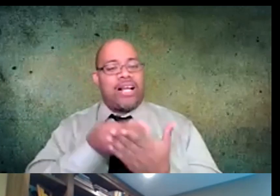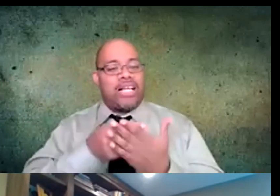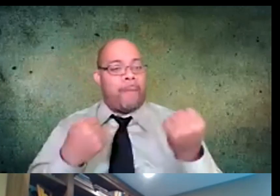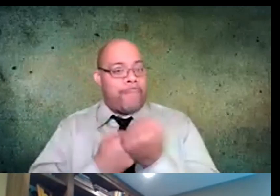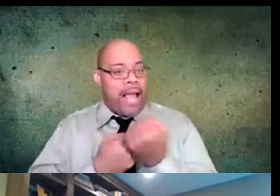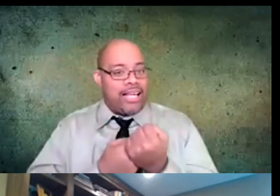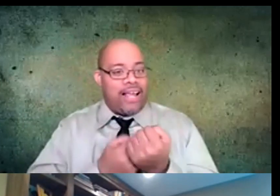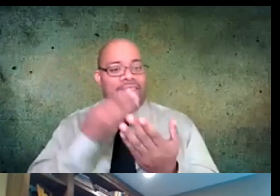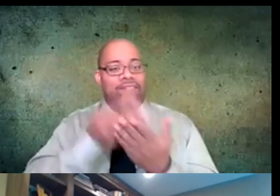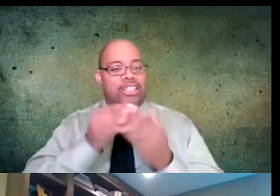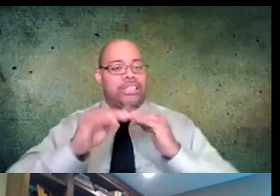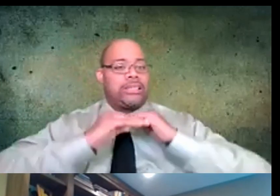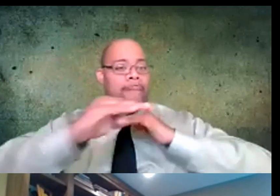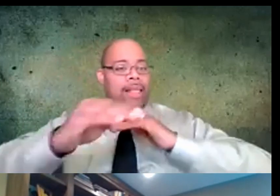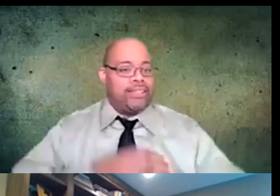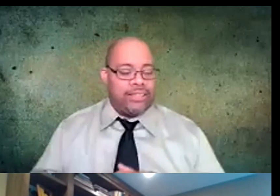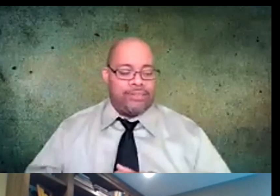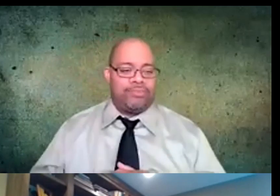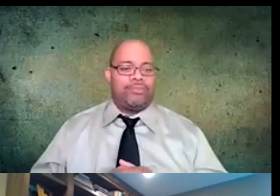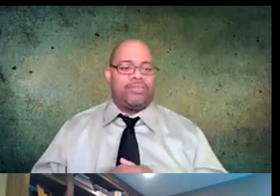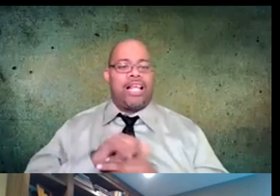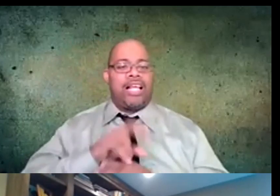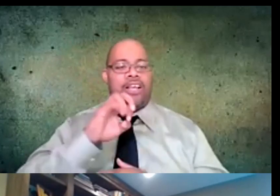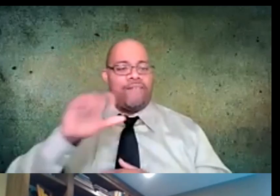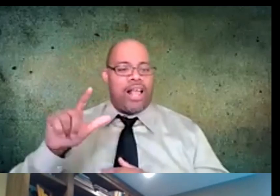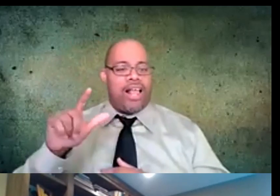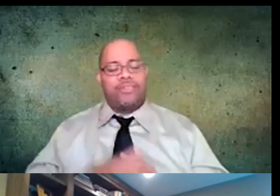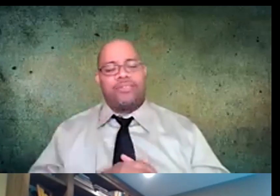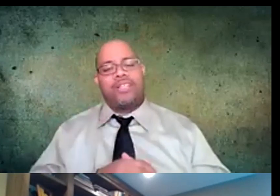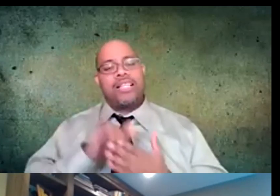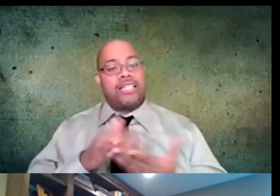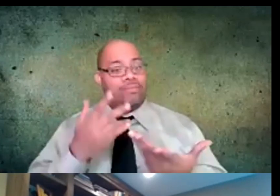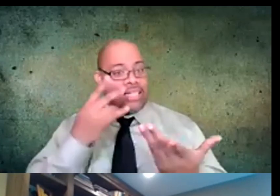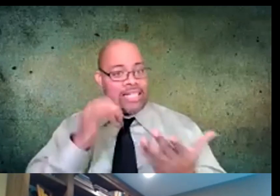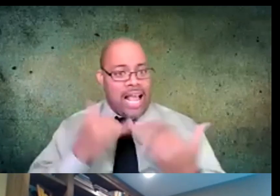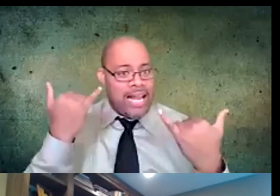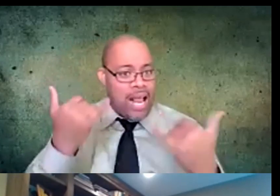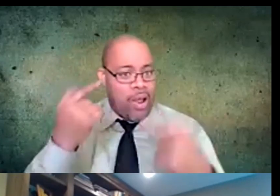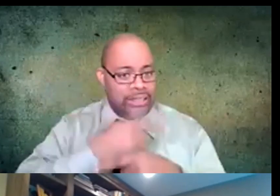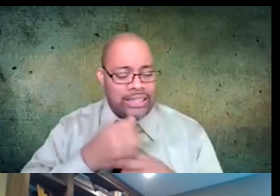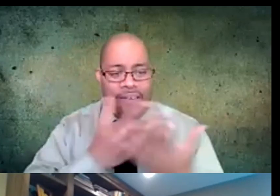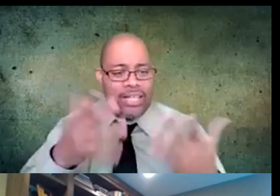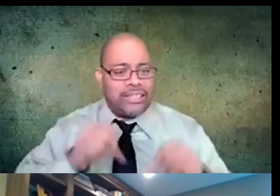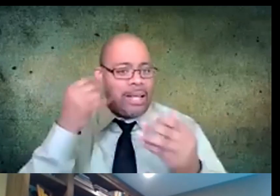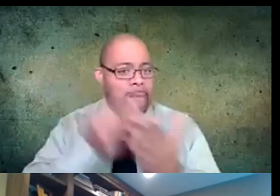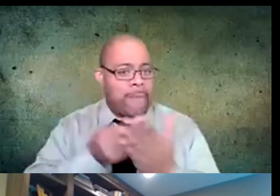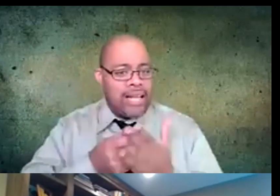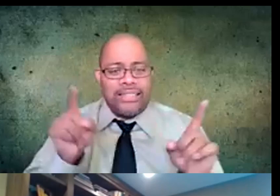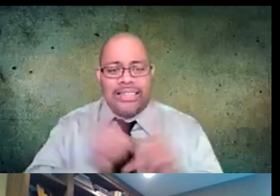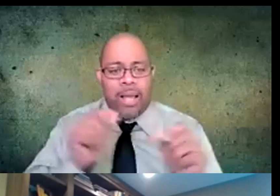financial stability. That Cerevel, let's face it, nowadays everything takes money, right? Same thing